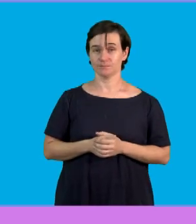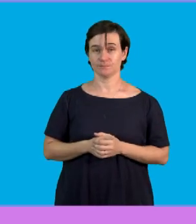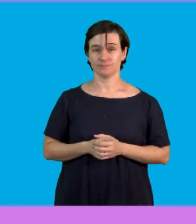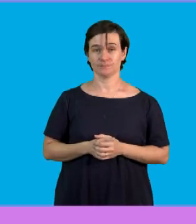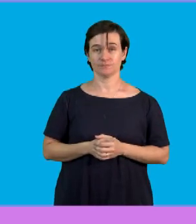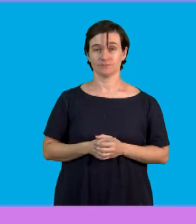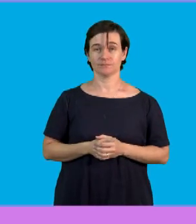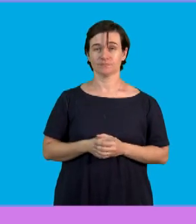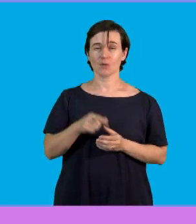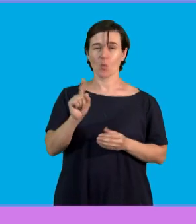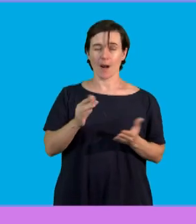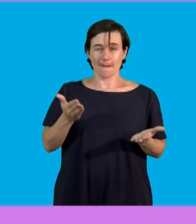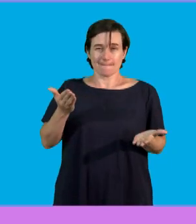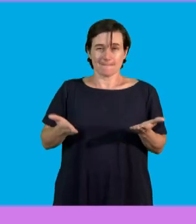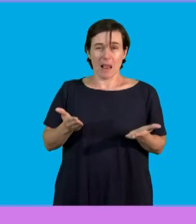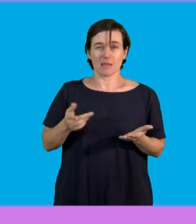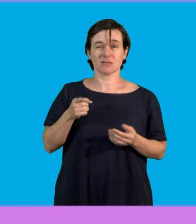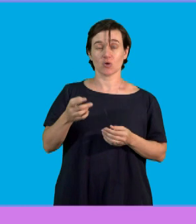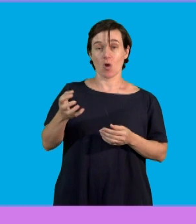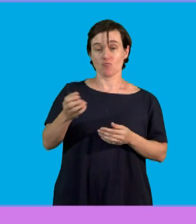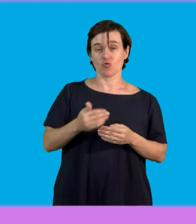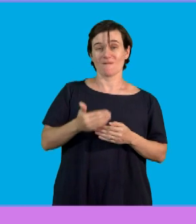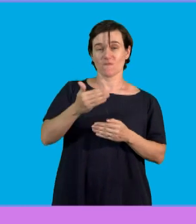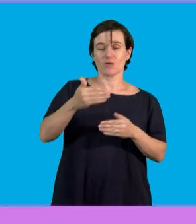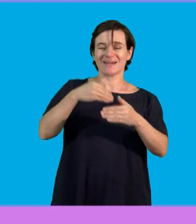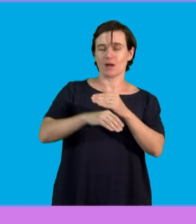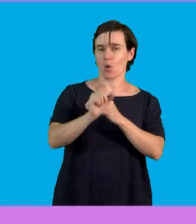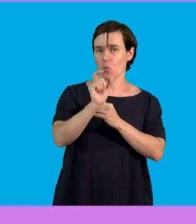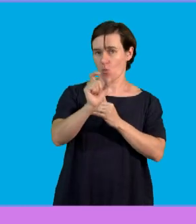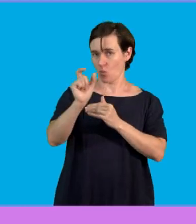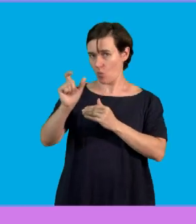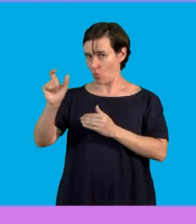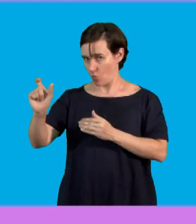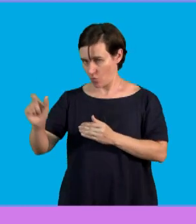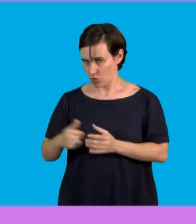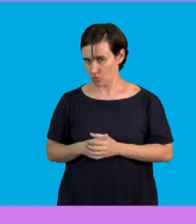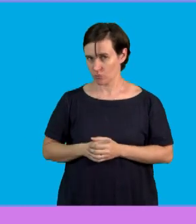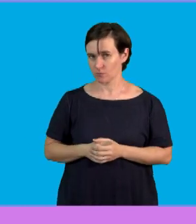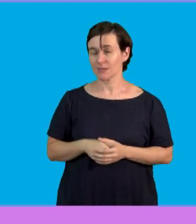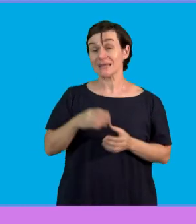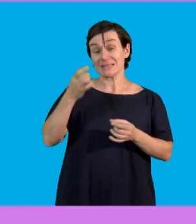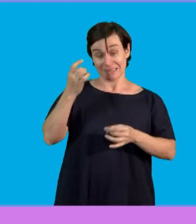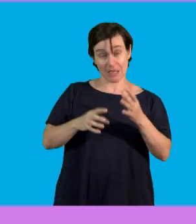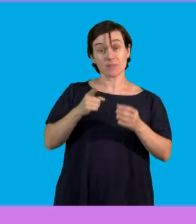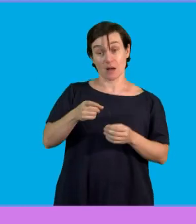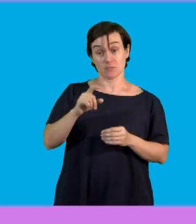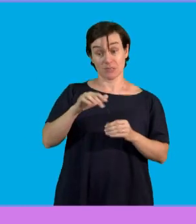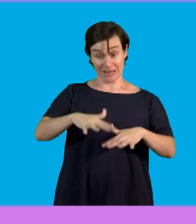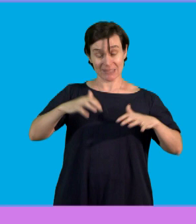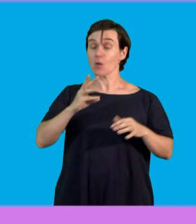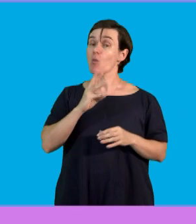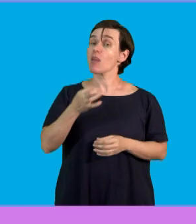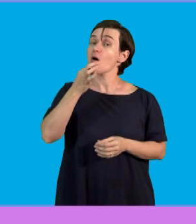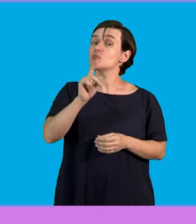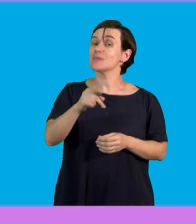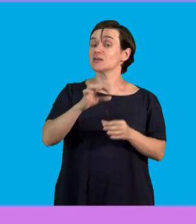the balance brought forward in weight. So now you'll be asked now and then to write a